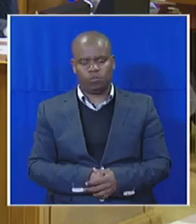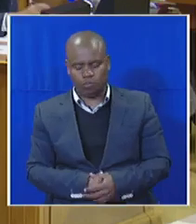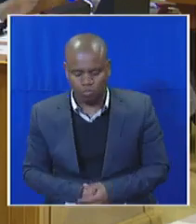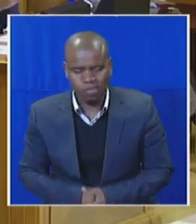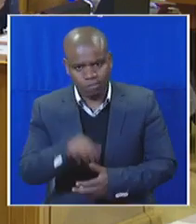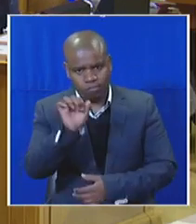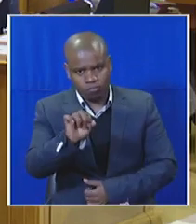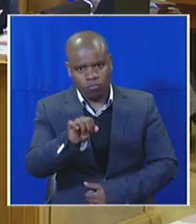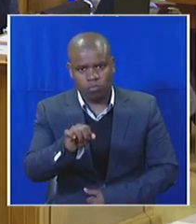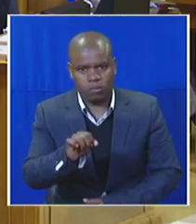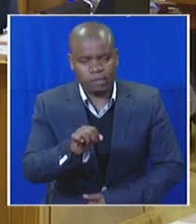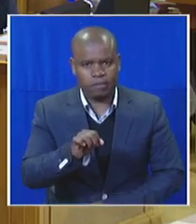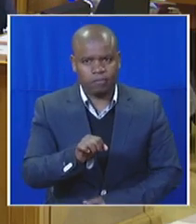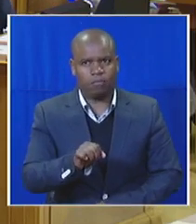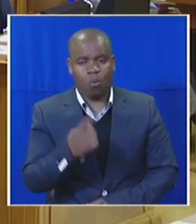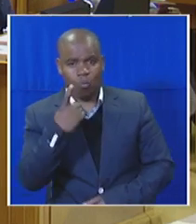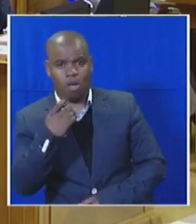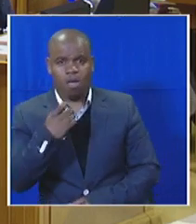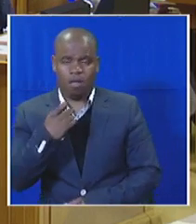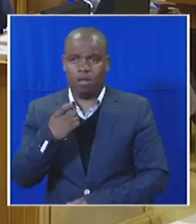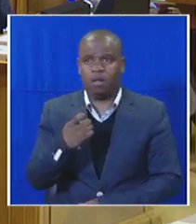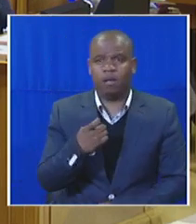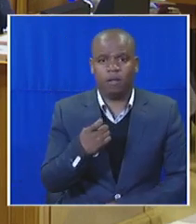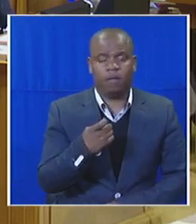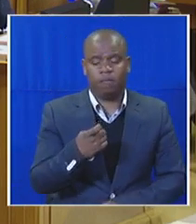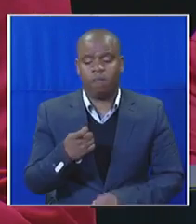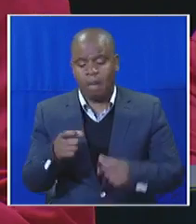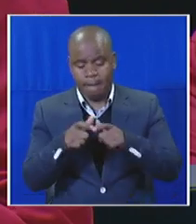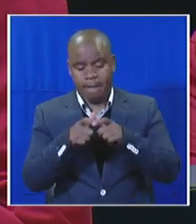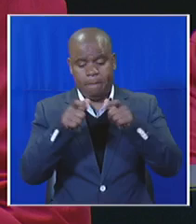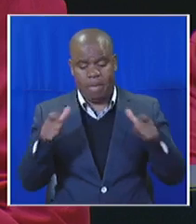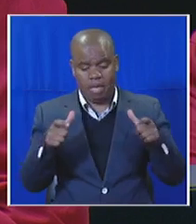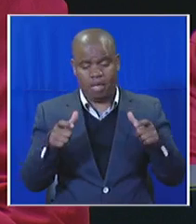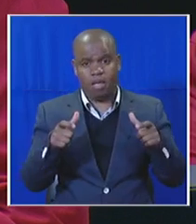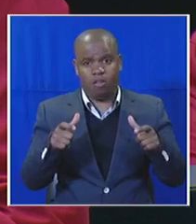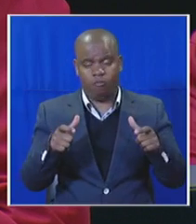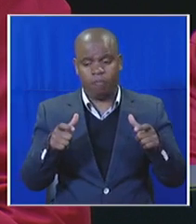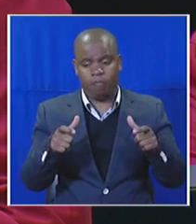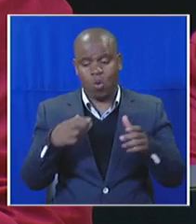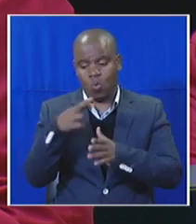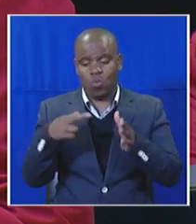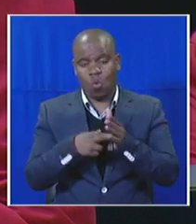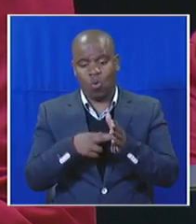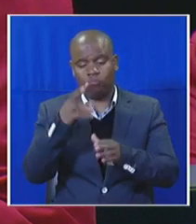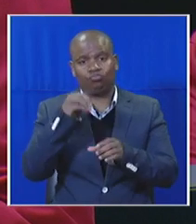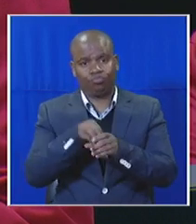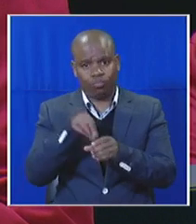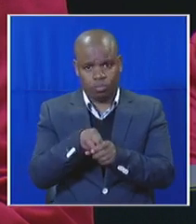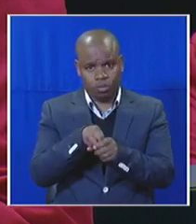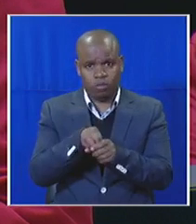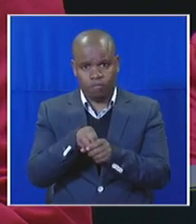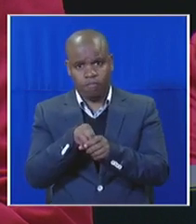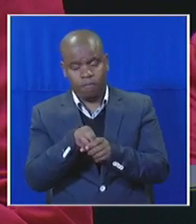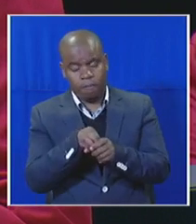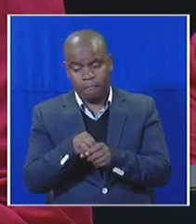that one of the biggest role players in the ICT sector in South Africa is